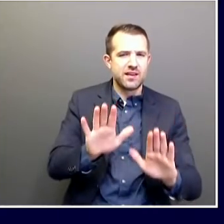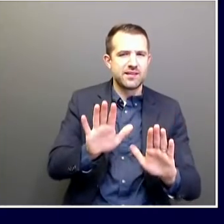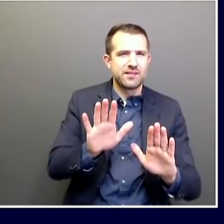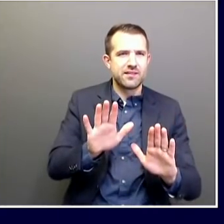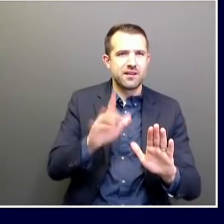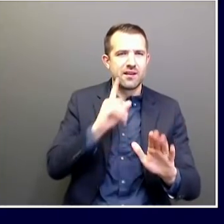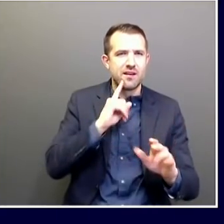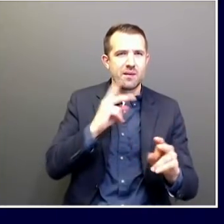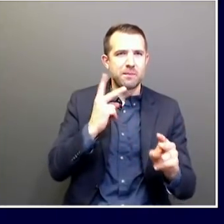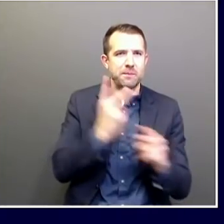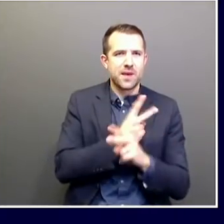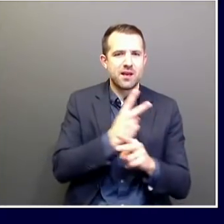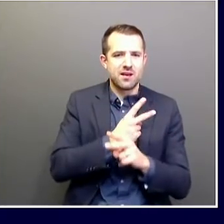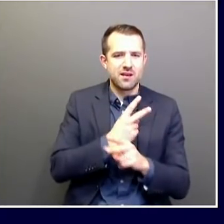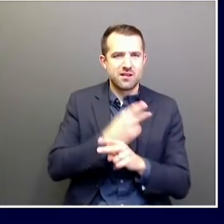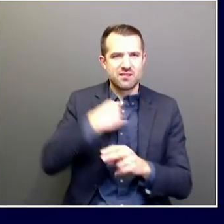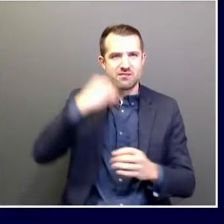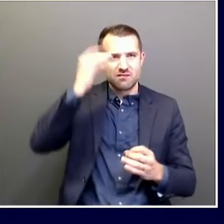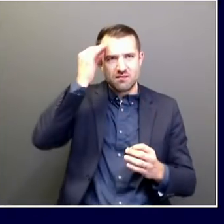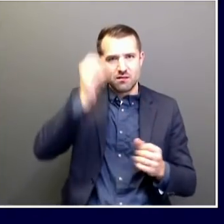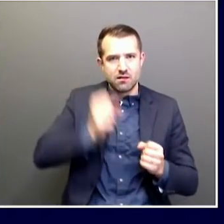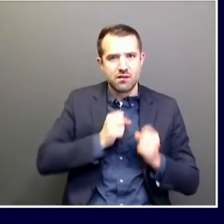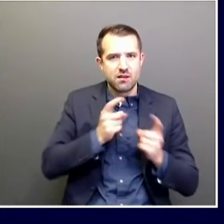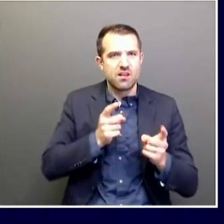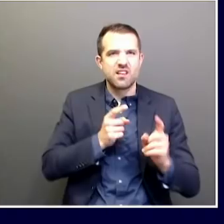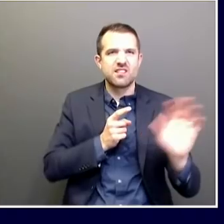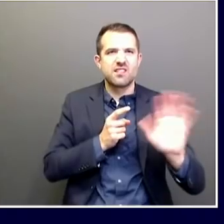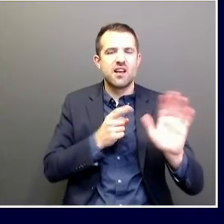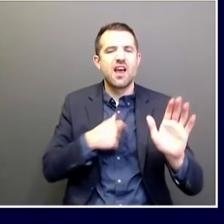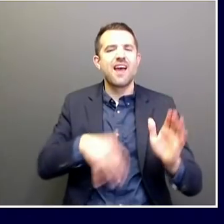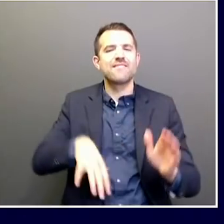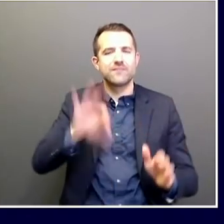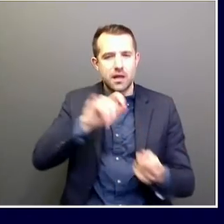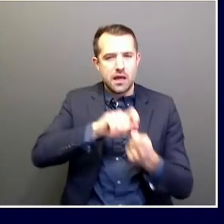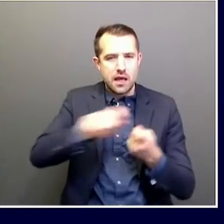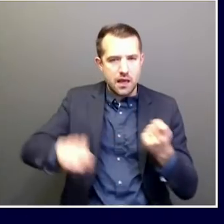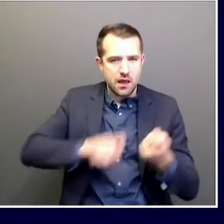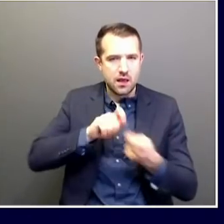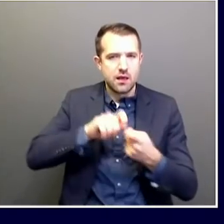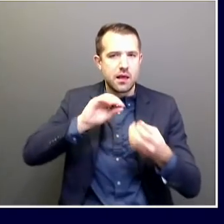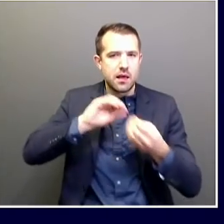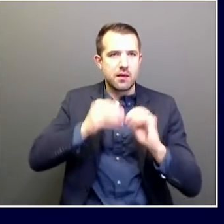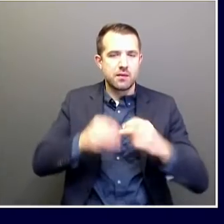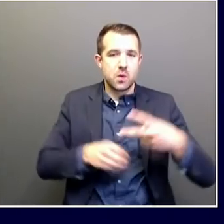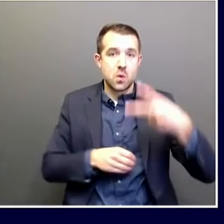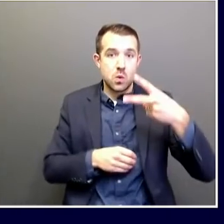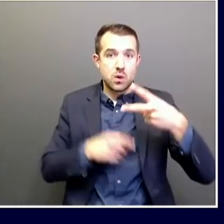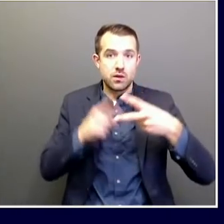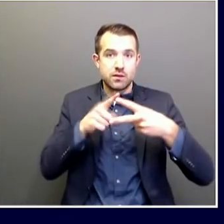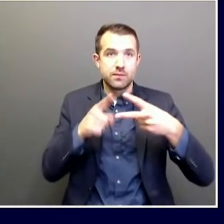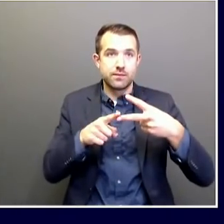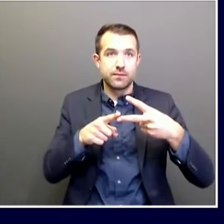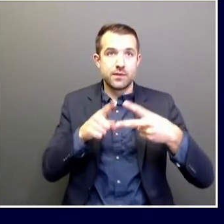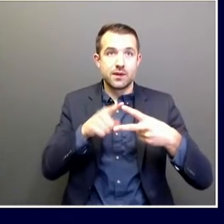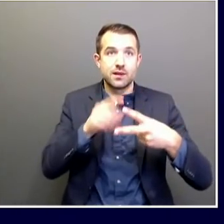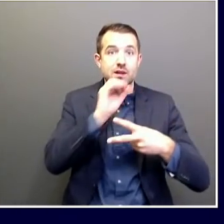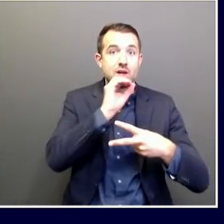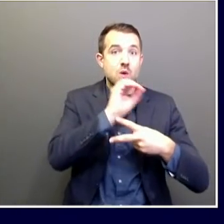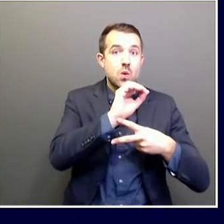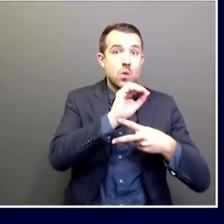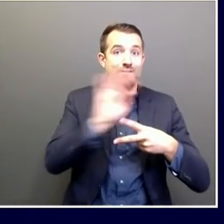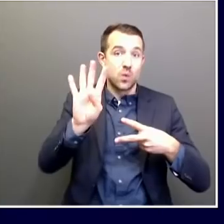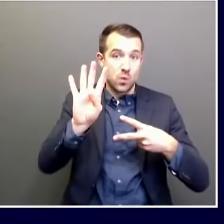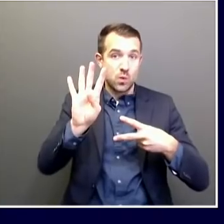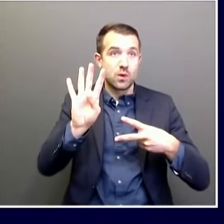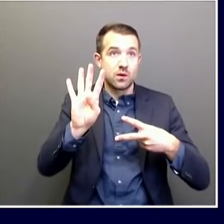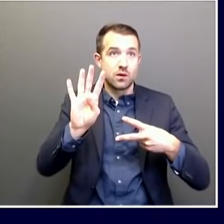TV. No, that's fine. We'll get you the exact numbers, both of the number of eligible folks who have not yet been vaccinated, as well as the number in that